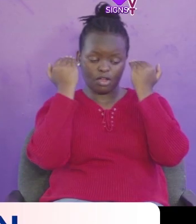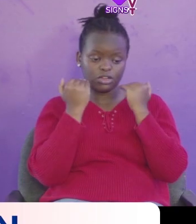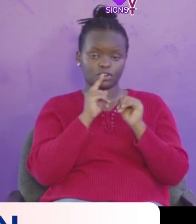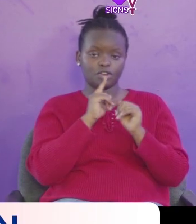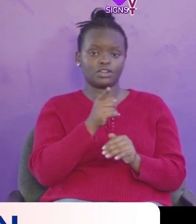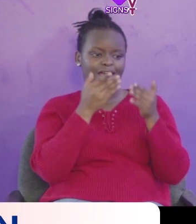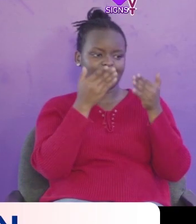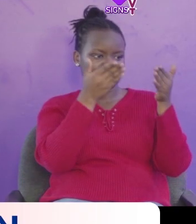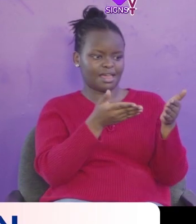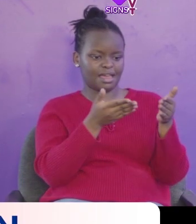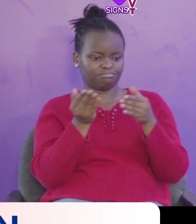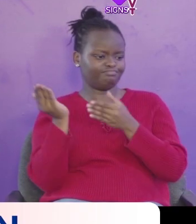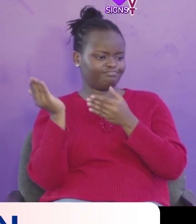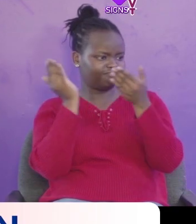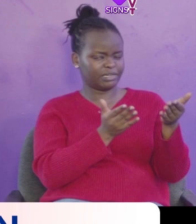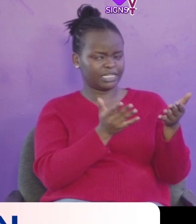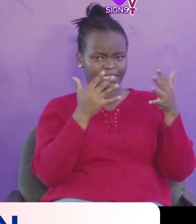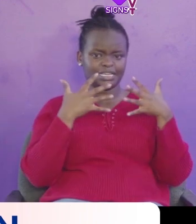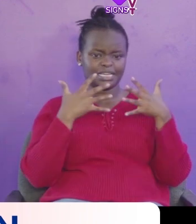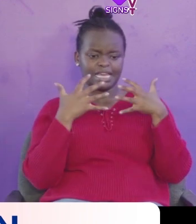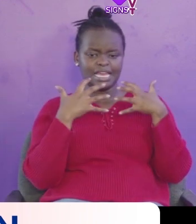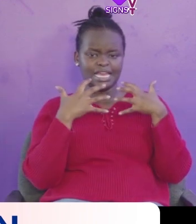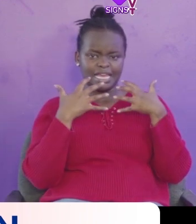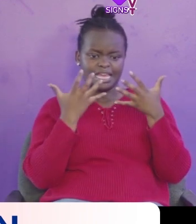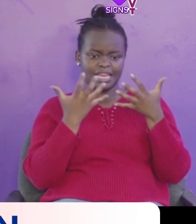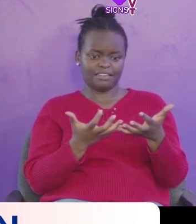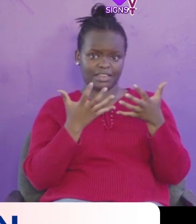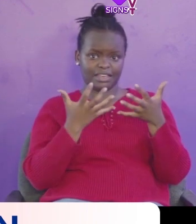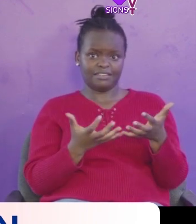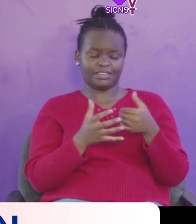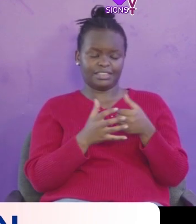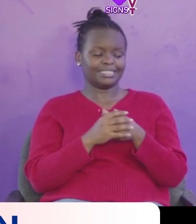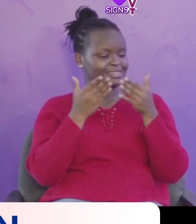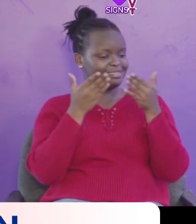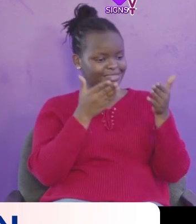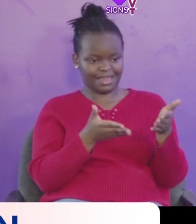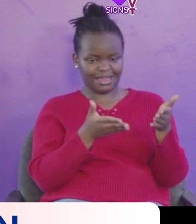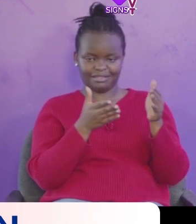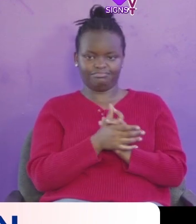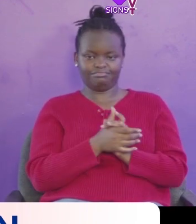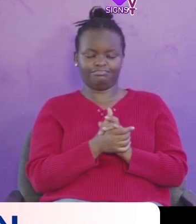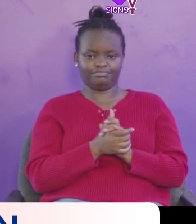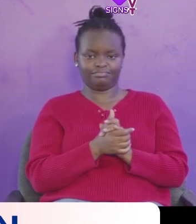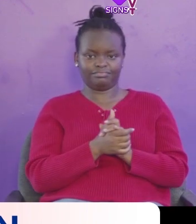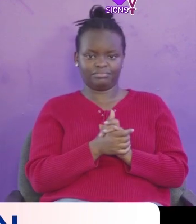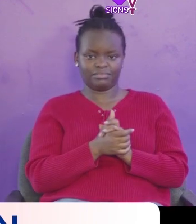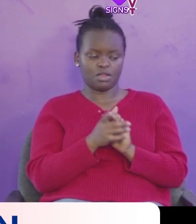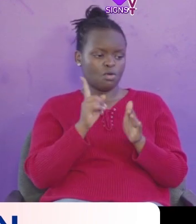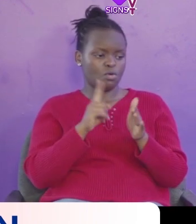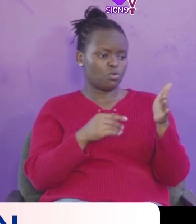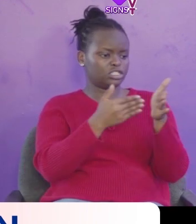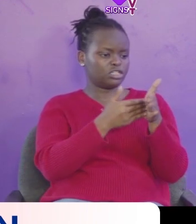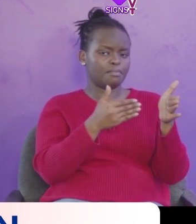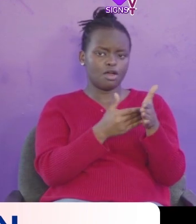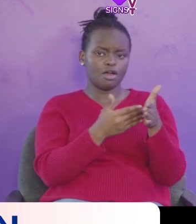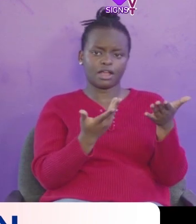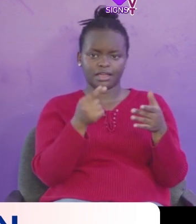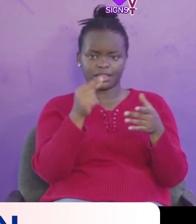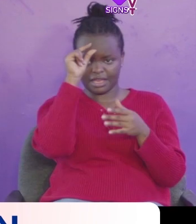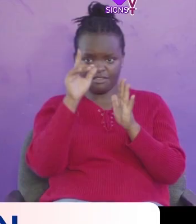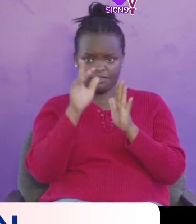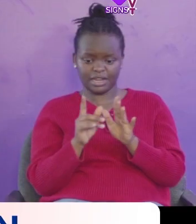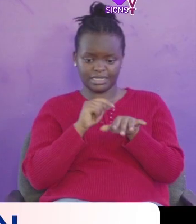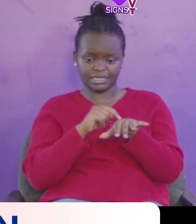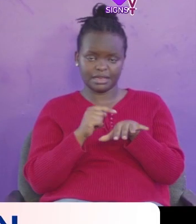bringing heavy security, the caterpillars demolished, the court order was there. Okay. So what stopped it? The governor? When the